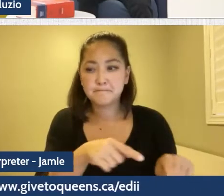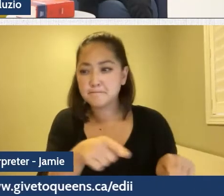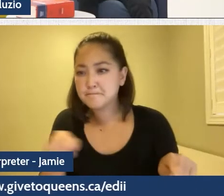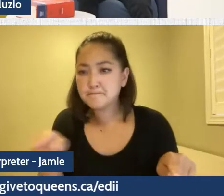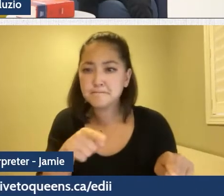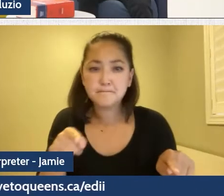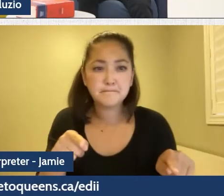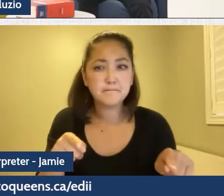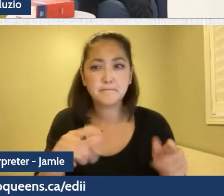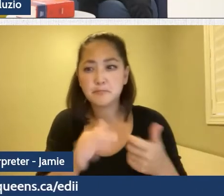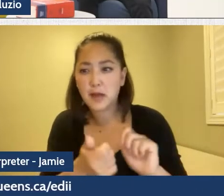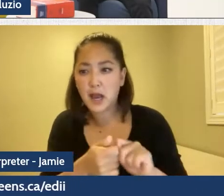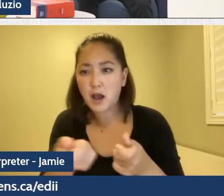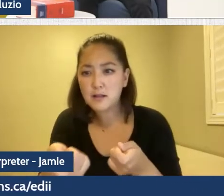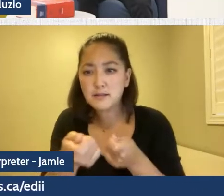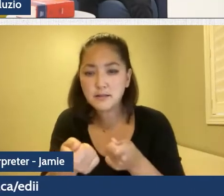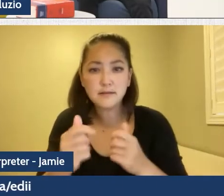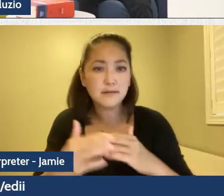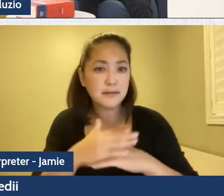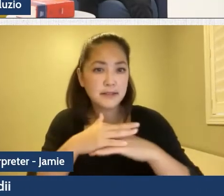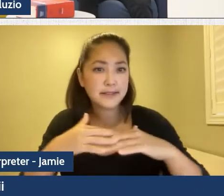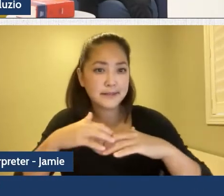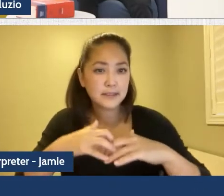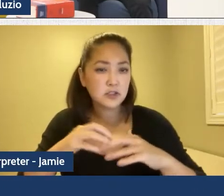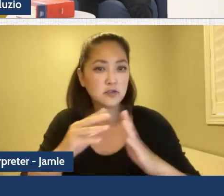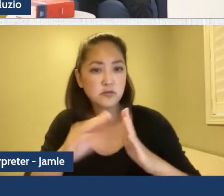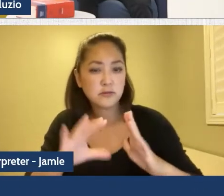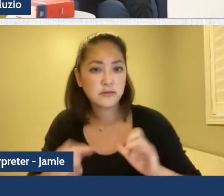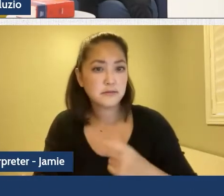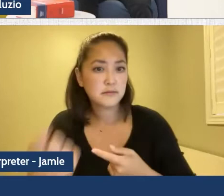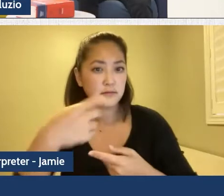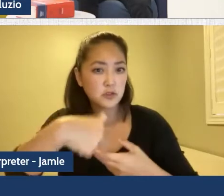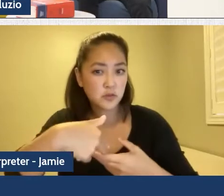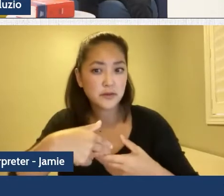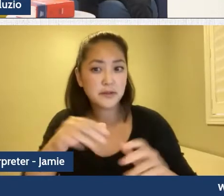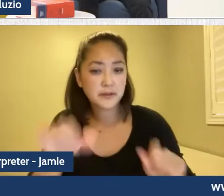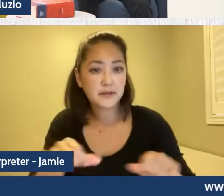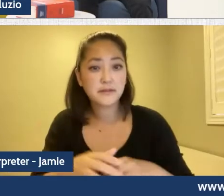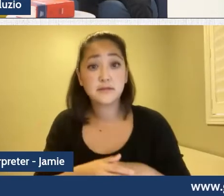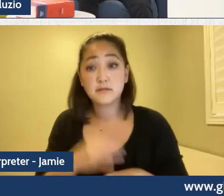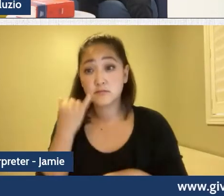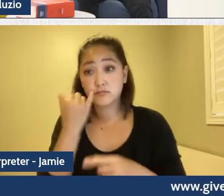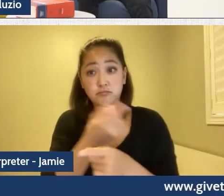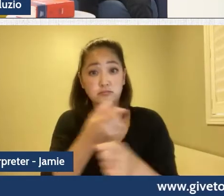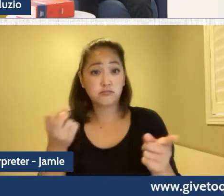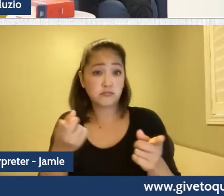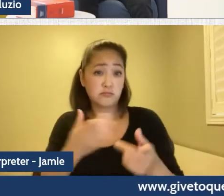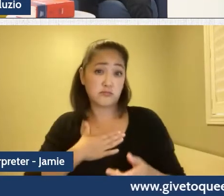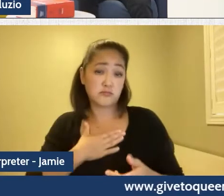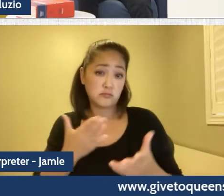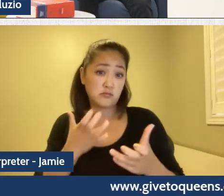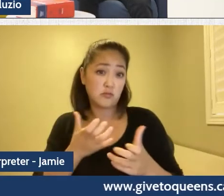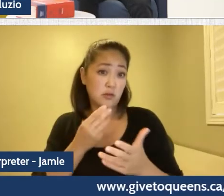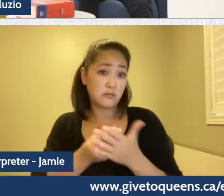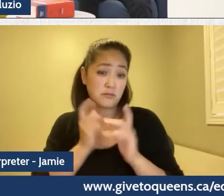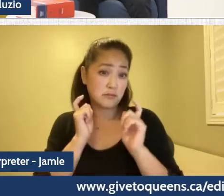for Indigenous students to join Queen's Engineering. So if you wanted to donate to that fund, it would be just